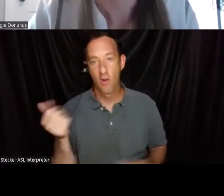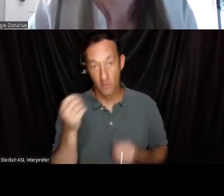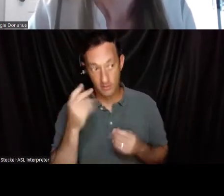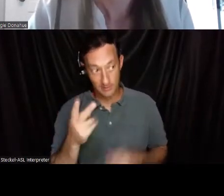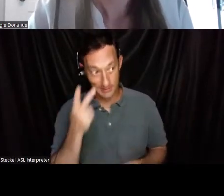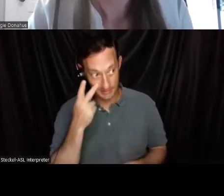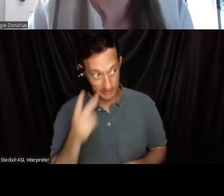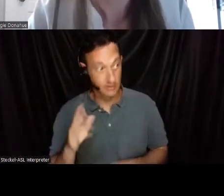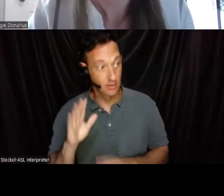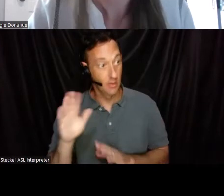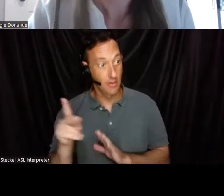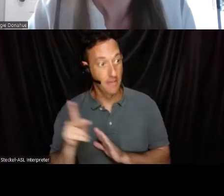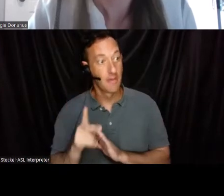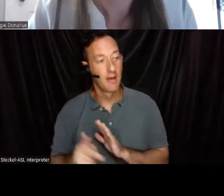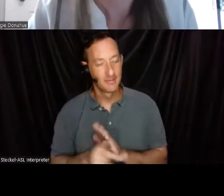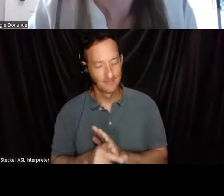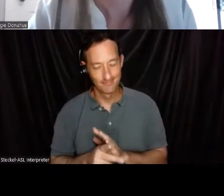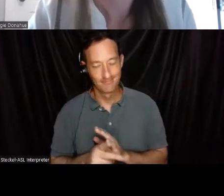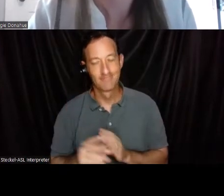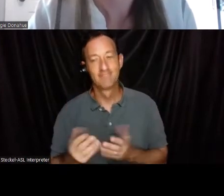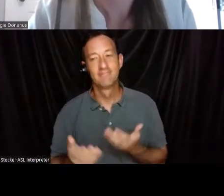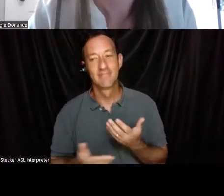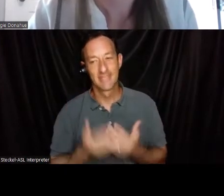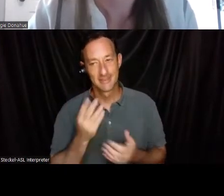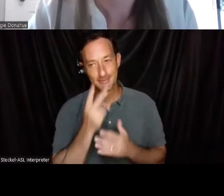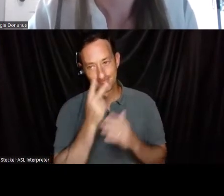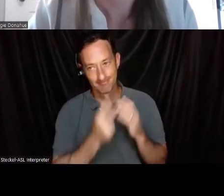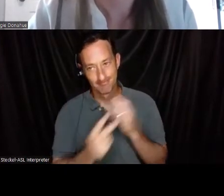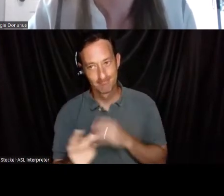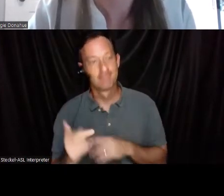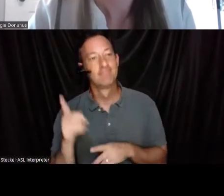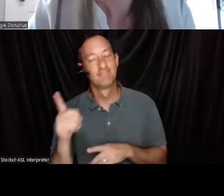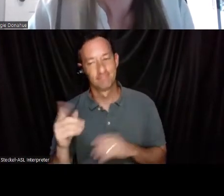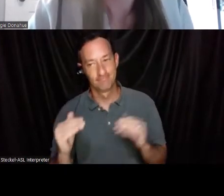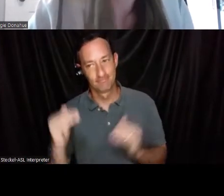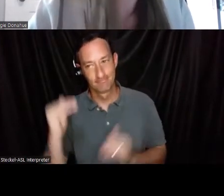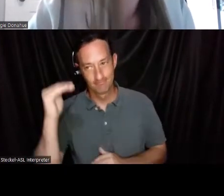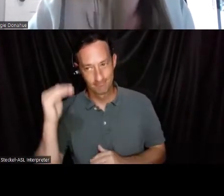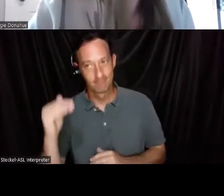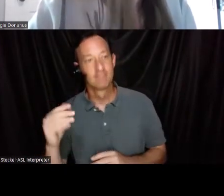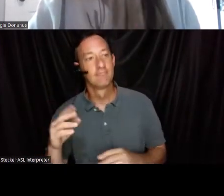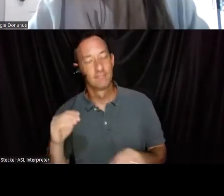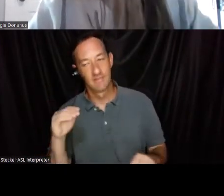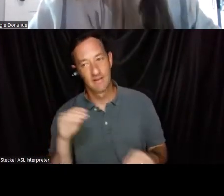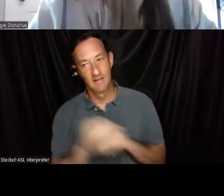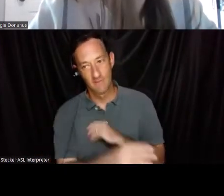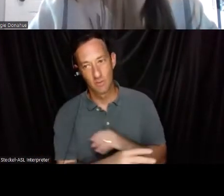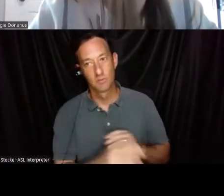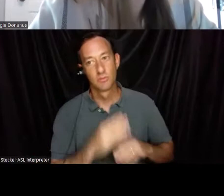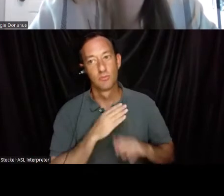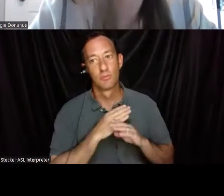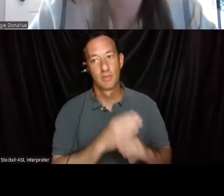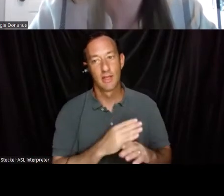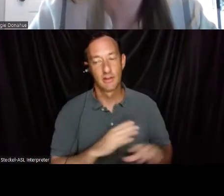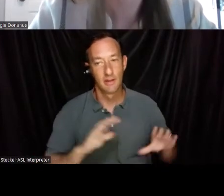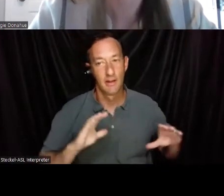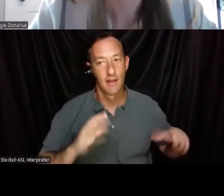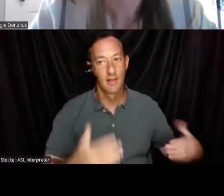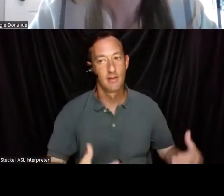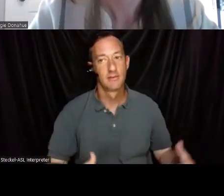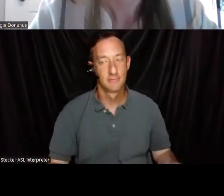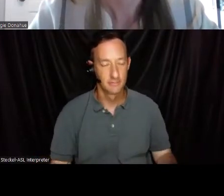policy predictably results in a disparate impact on a protected class. And